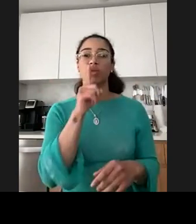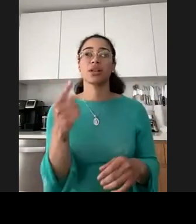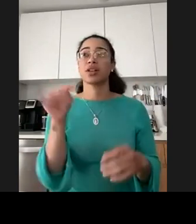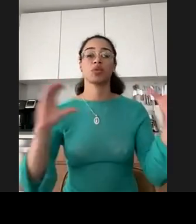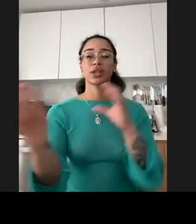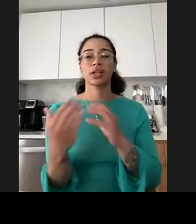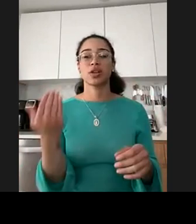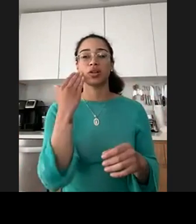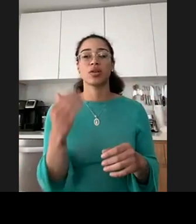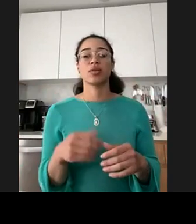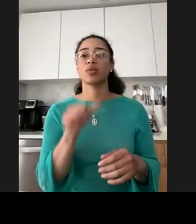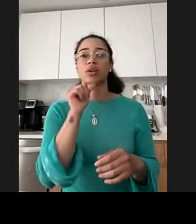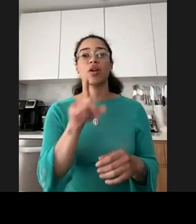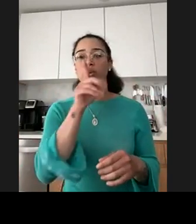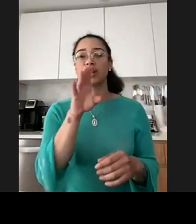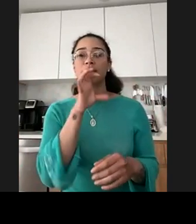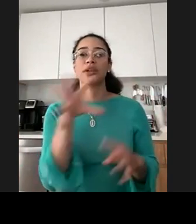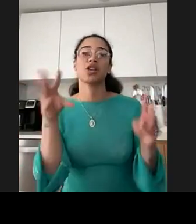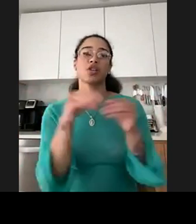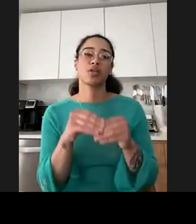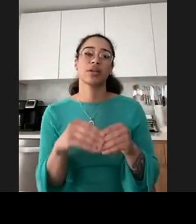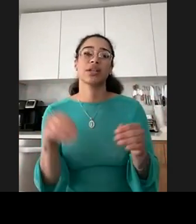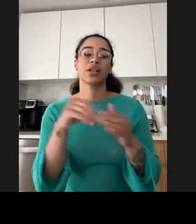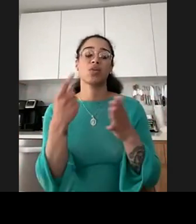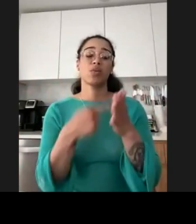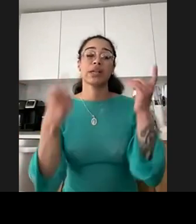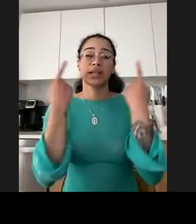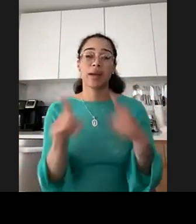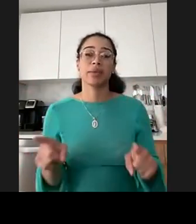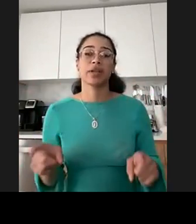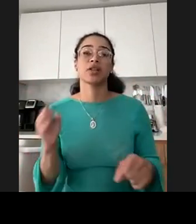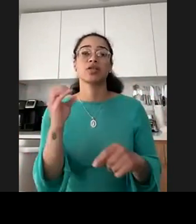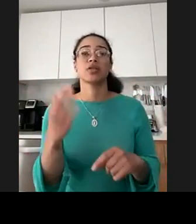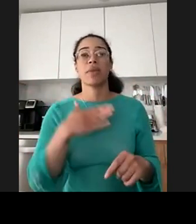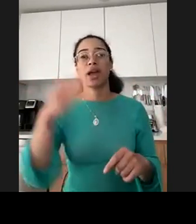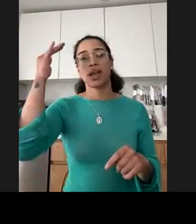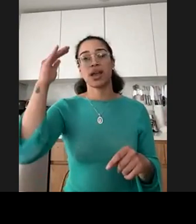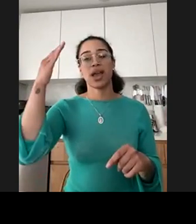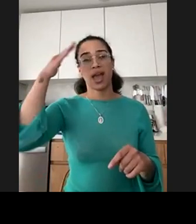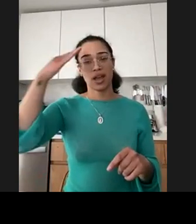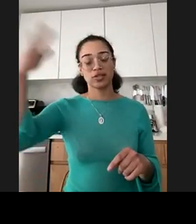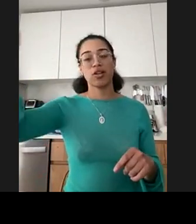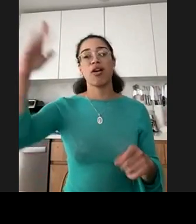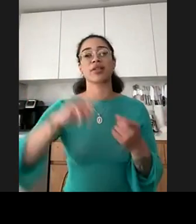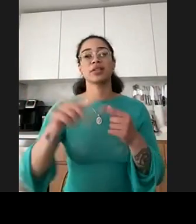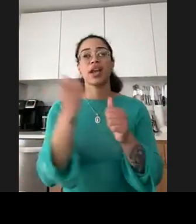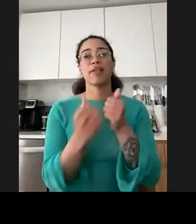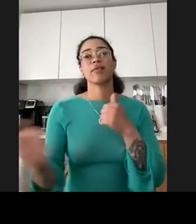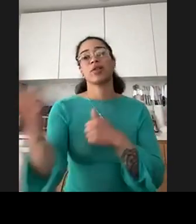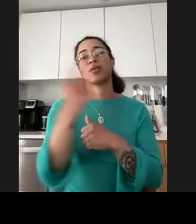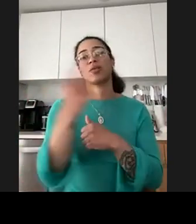not really be included in what's happening. And so my hat's off. Thank you to everybody, who